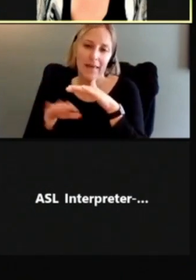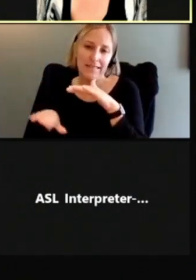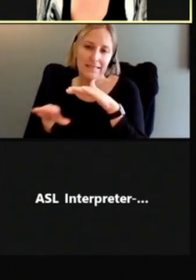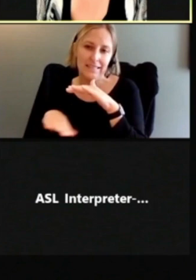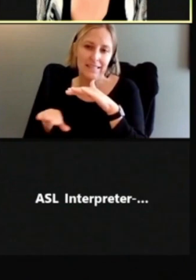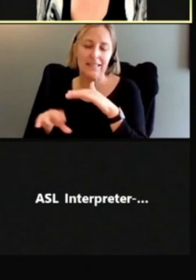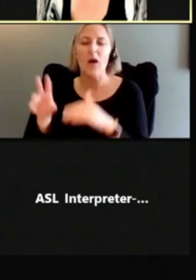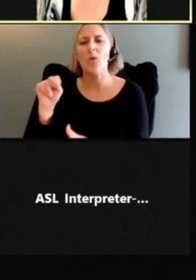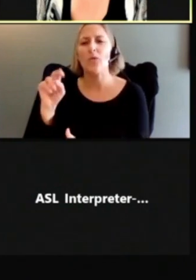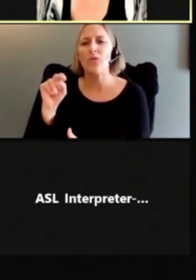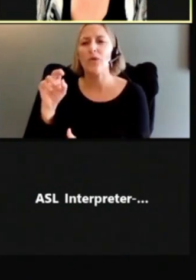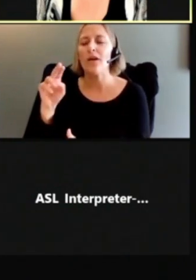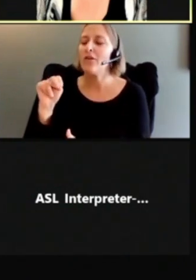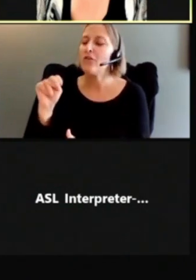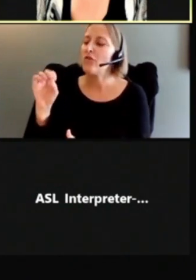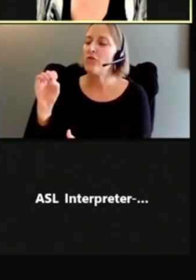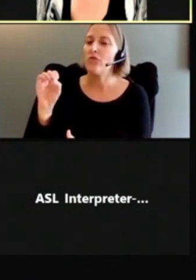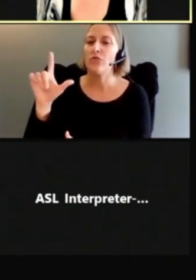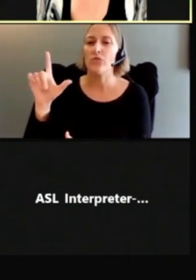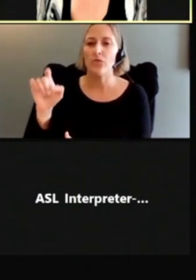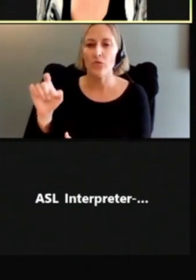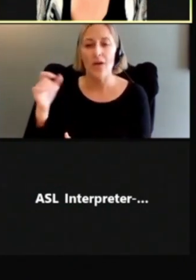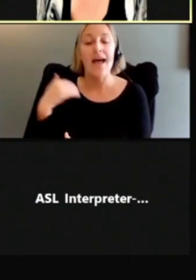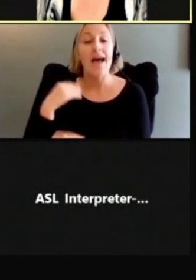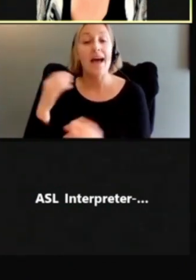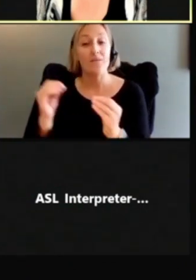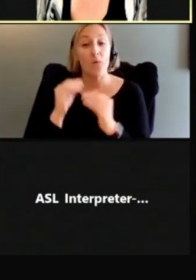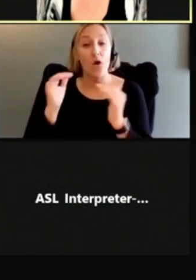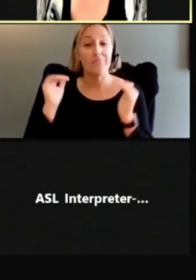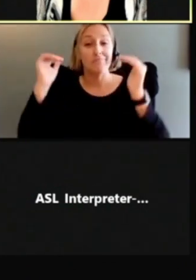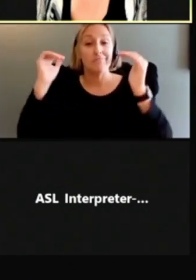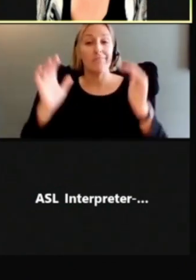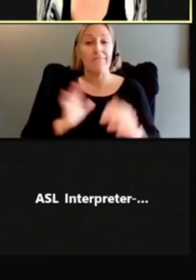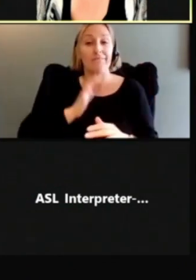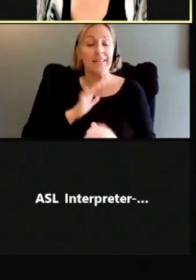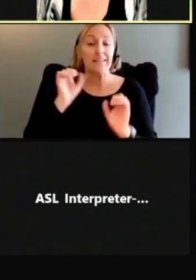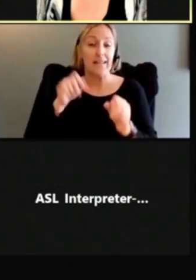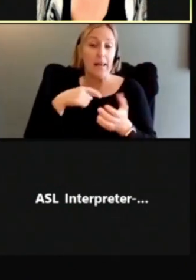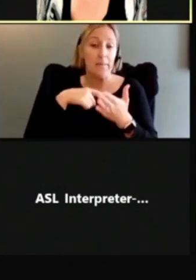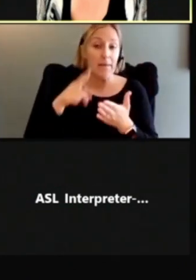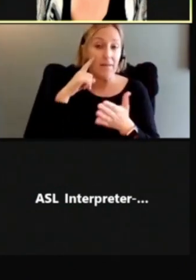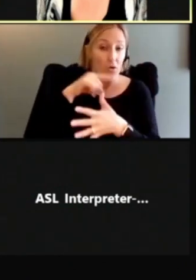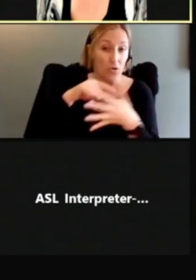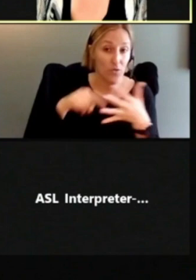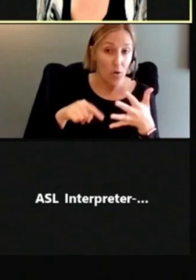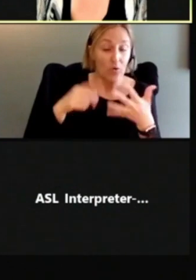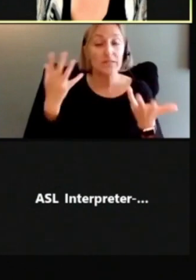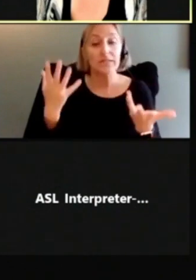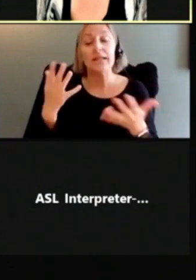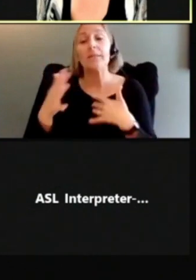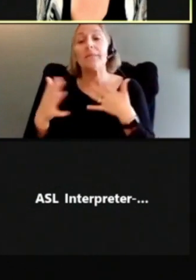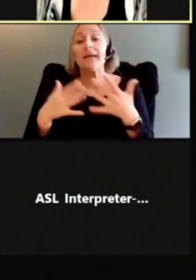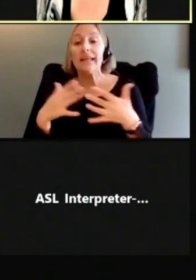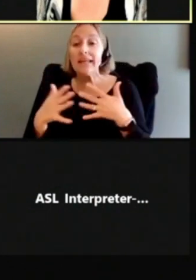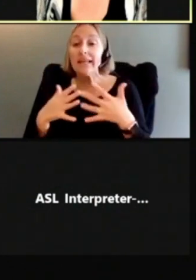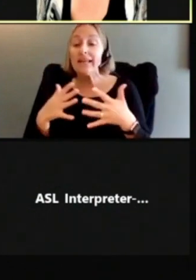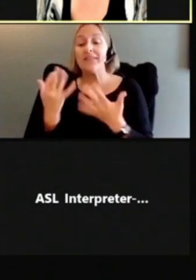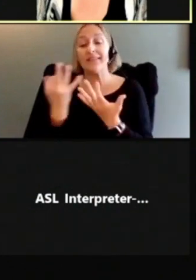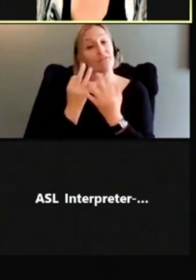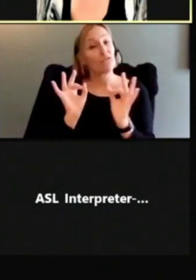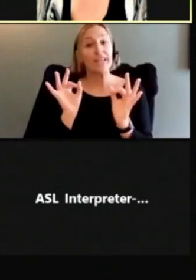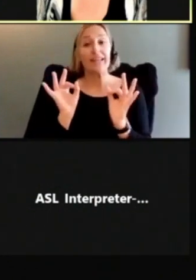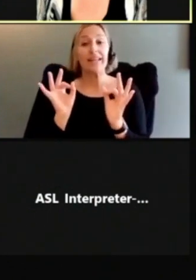Moodle. They do have some more sophisticated ones that you can pay subscriptions on. But even the